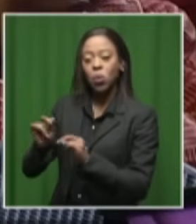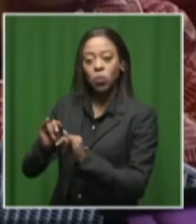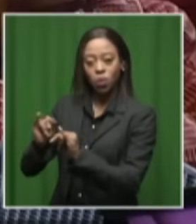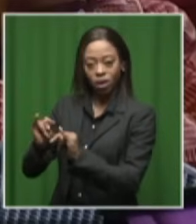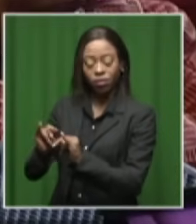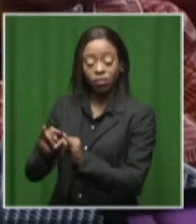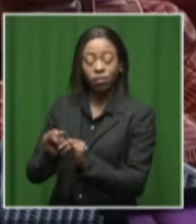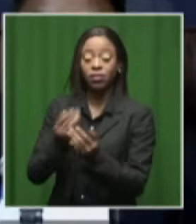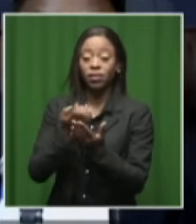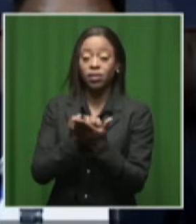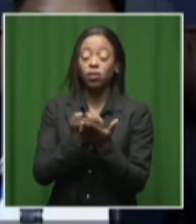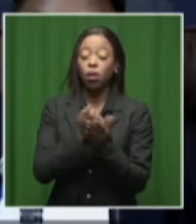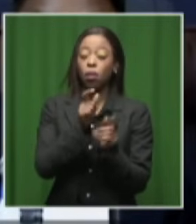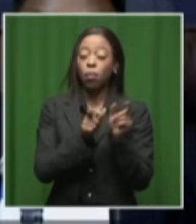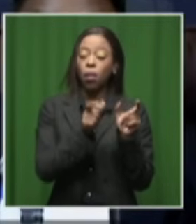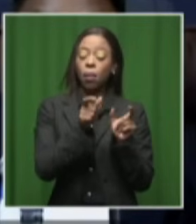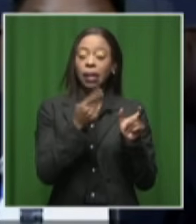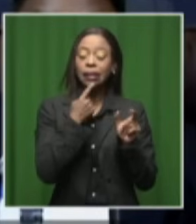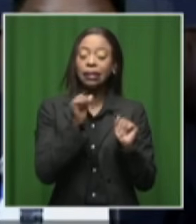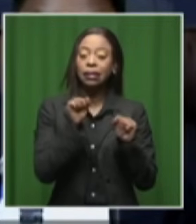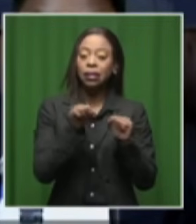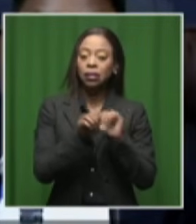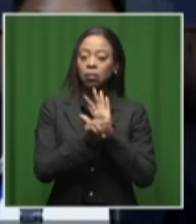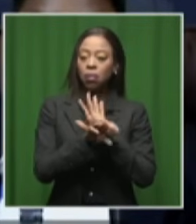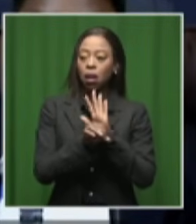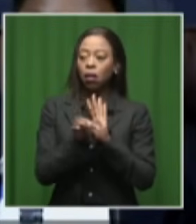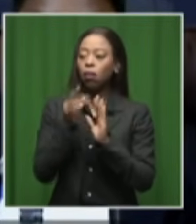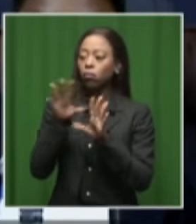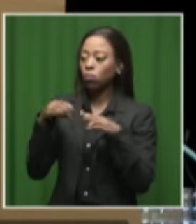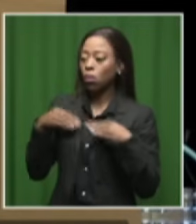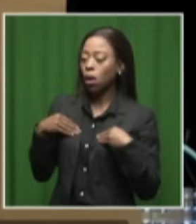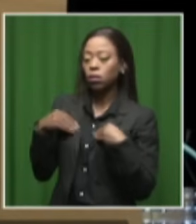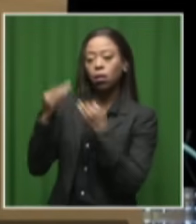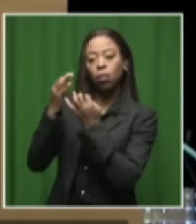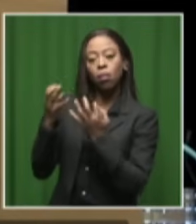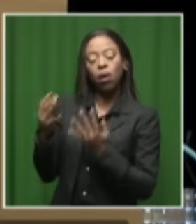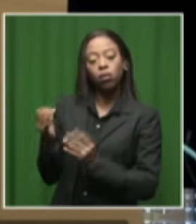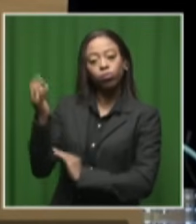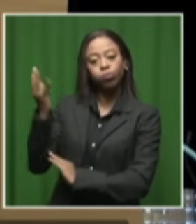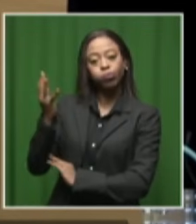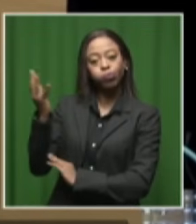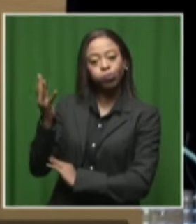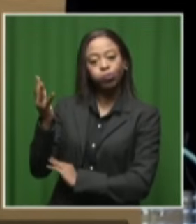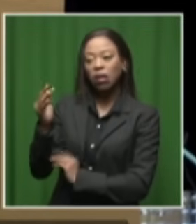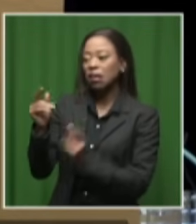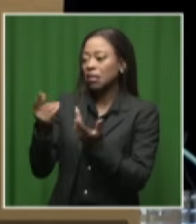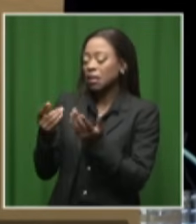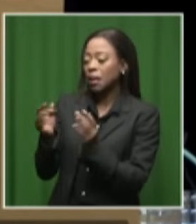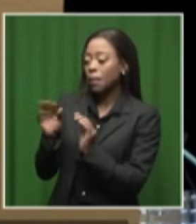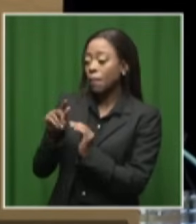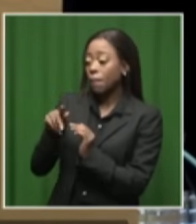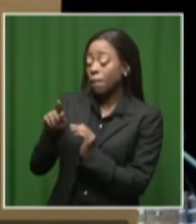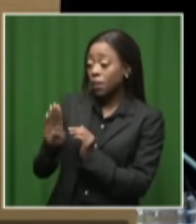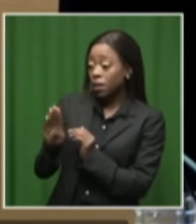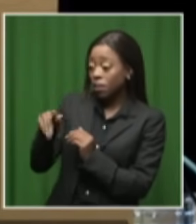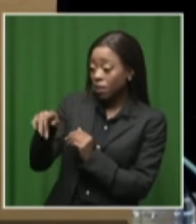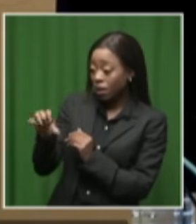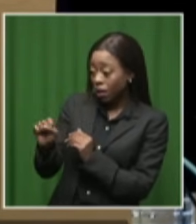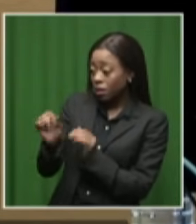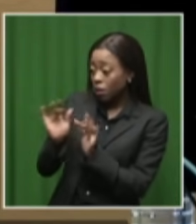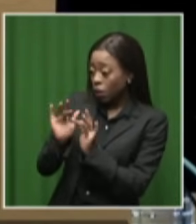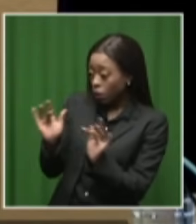time, economists say although the markets are reacting positively to the MTBPS, South Africans